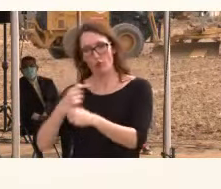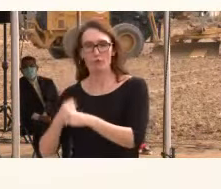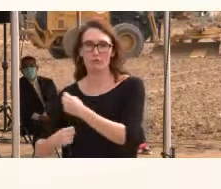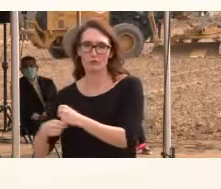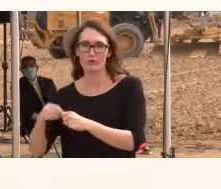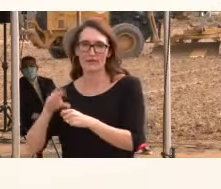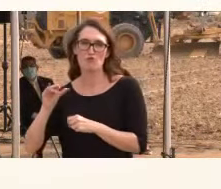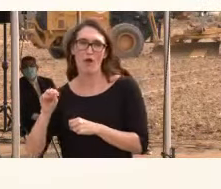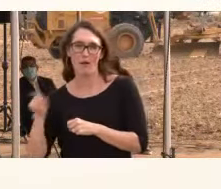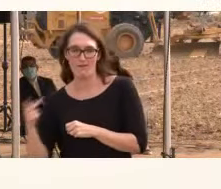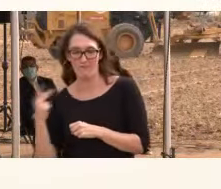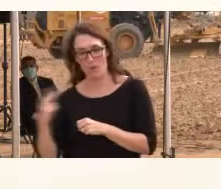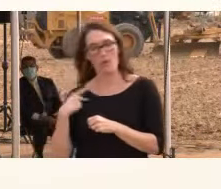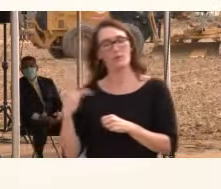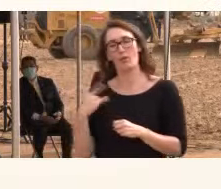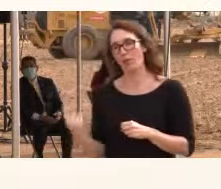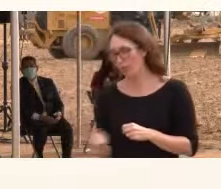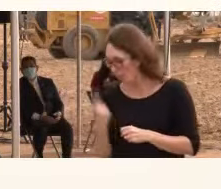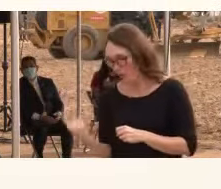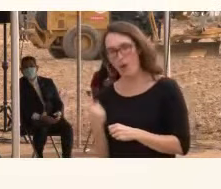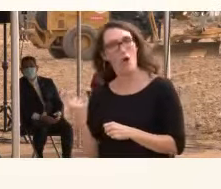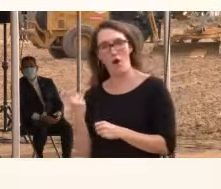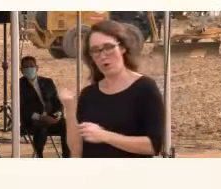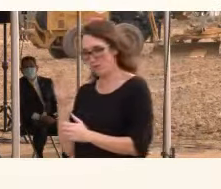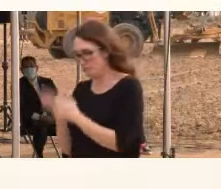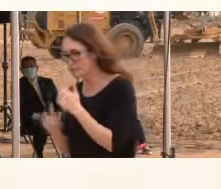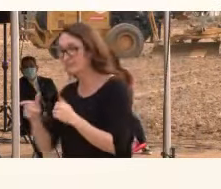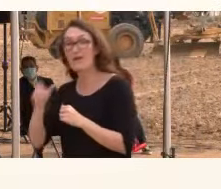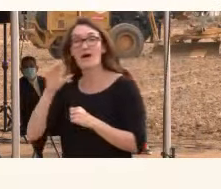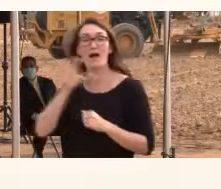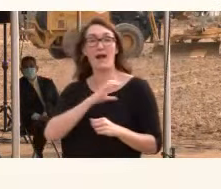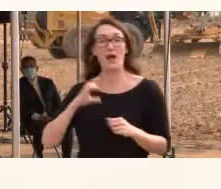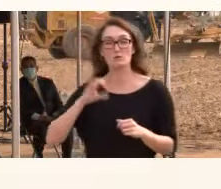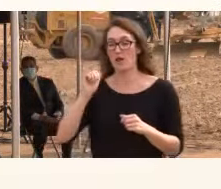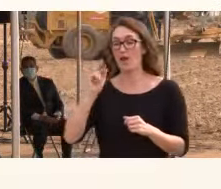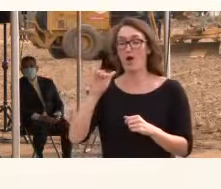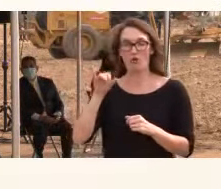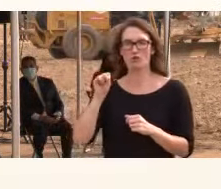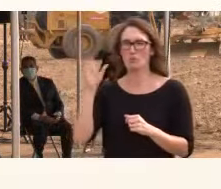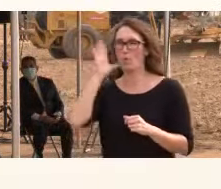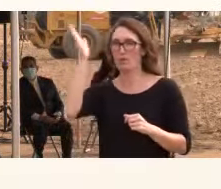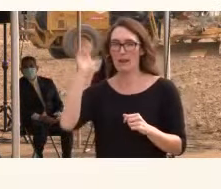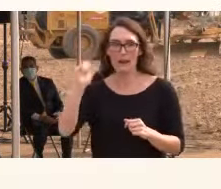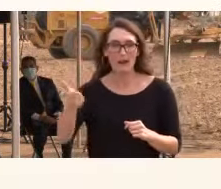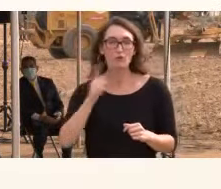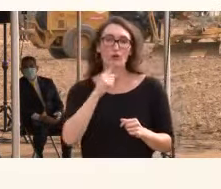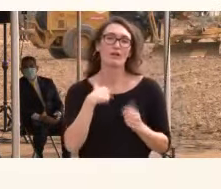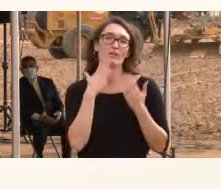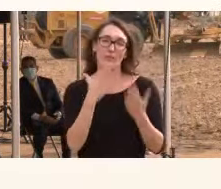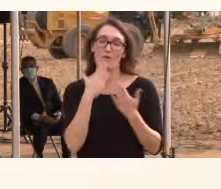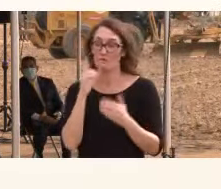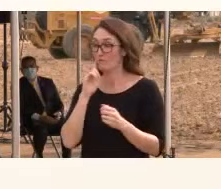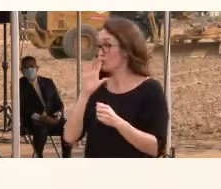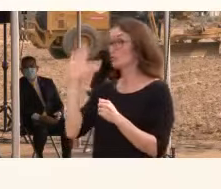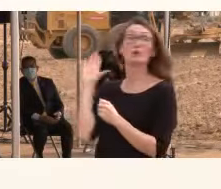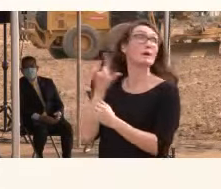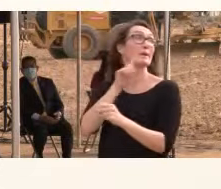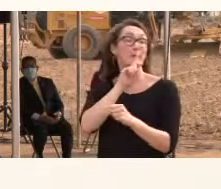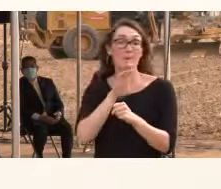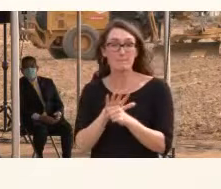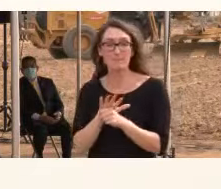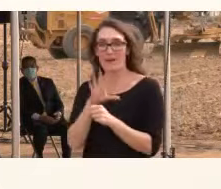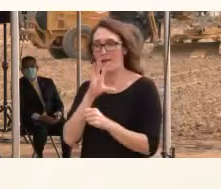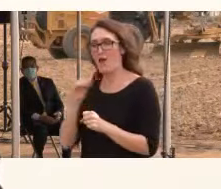it done together. Councilmember Arias, who you'll hear more from later, I want to thank you for your commitment and